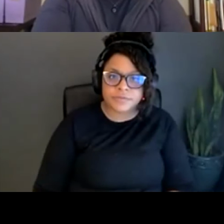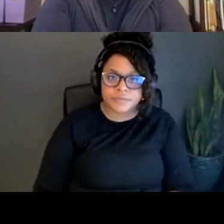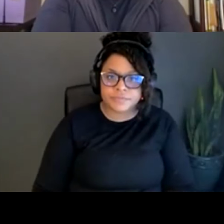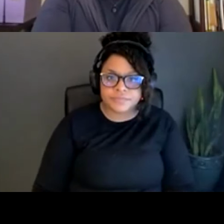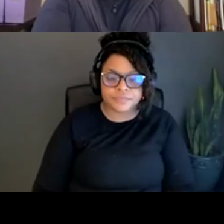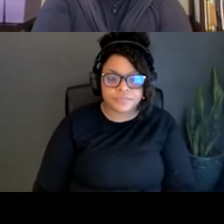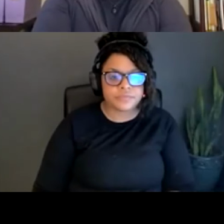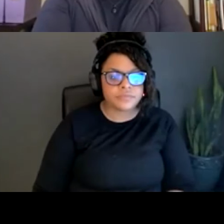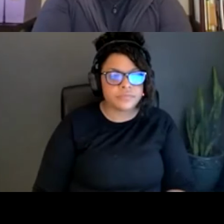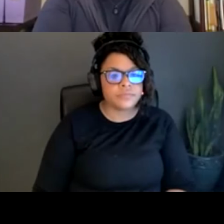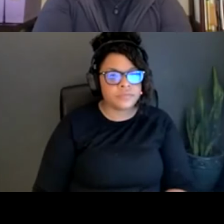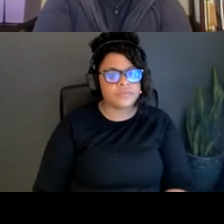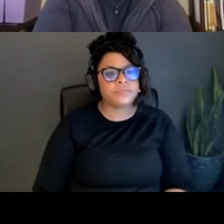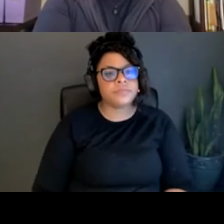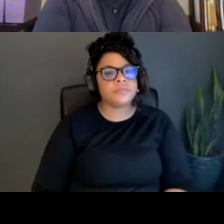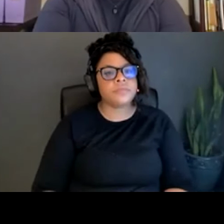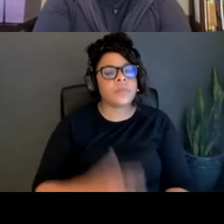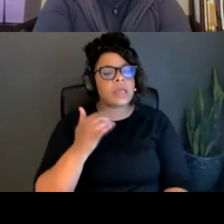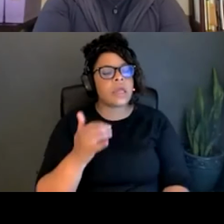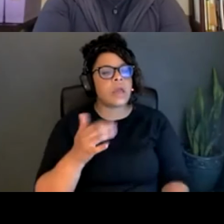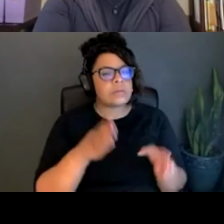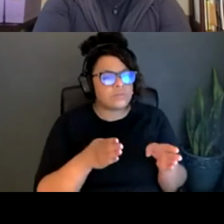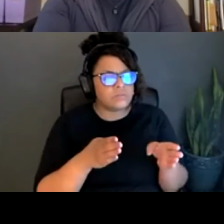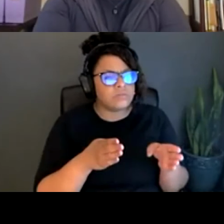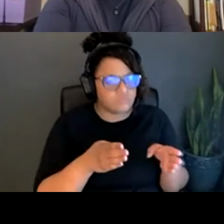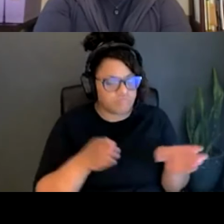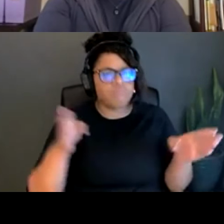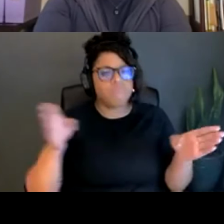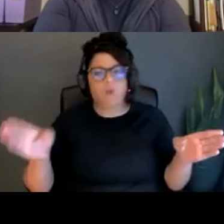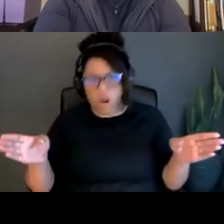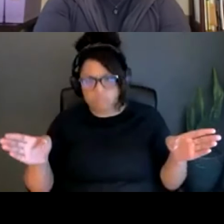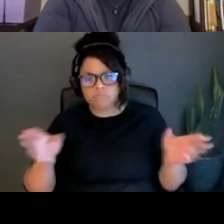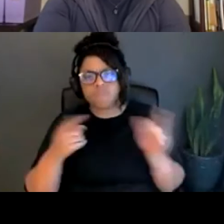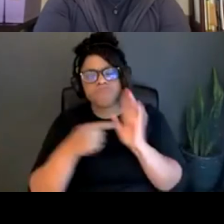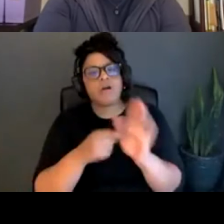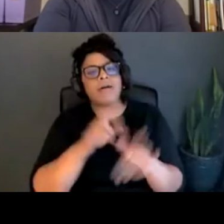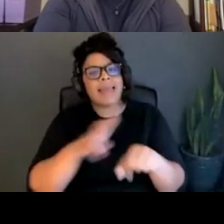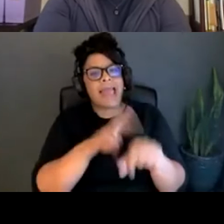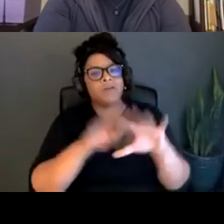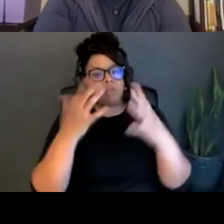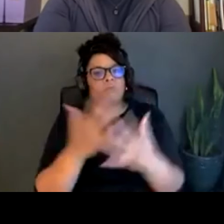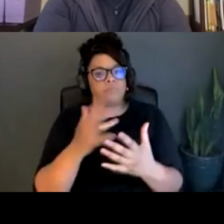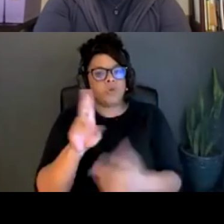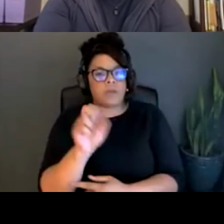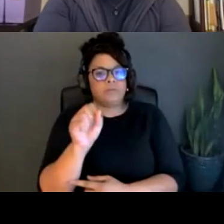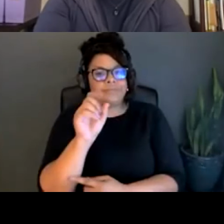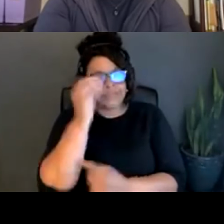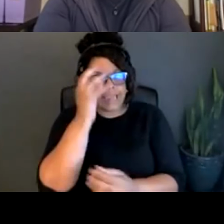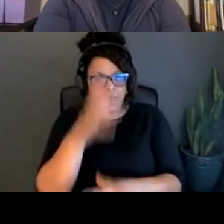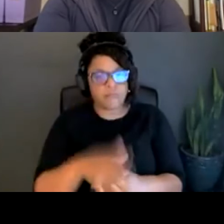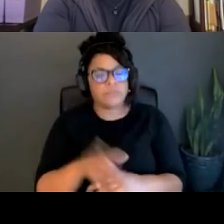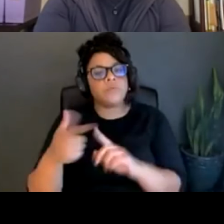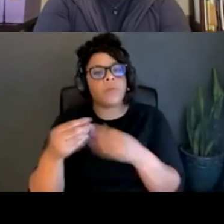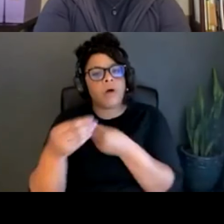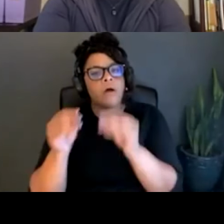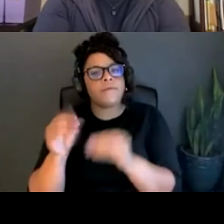And so I want to look more broadly at some national data. So these data are from the Office for